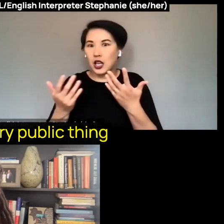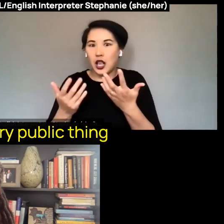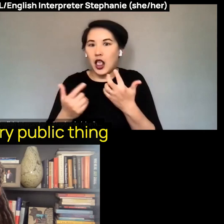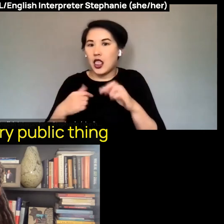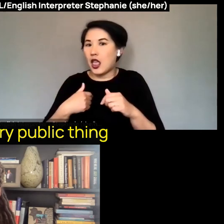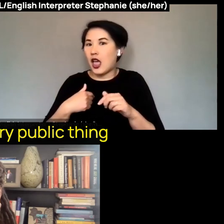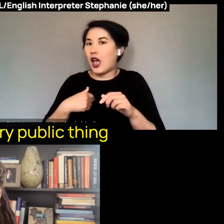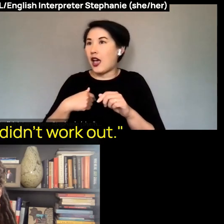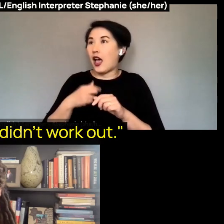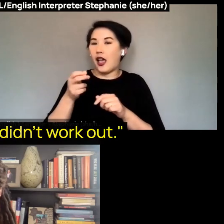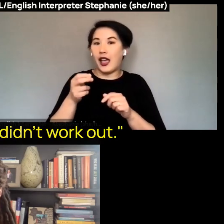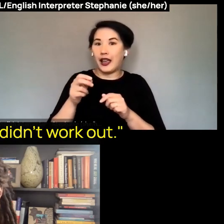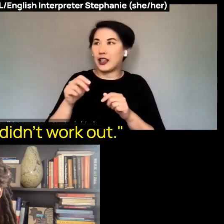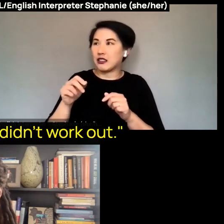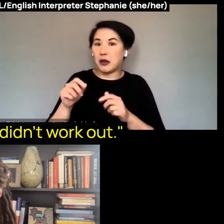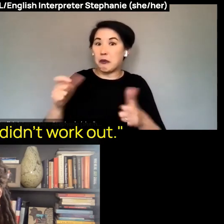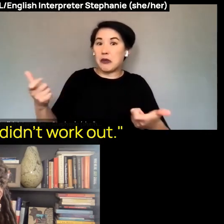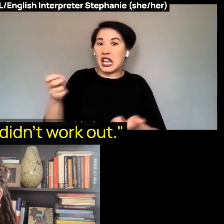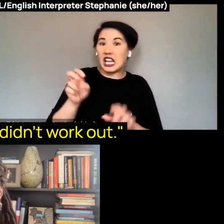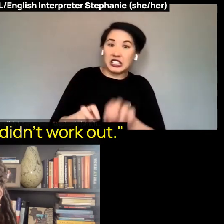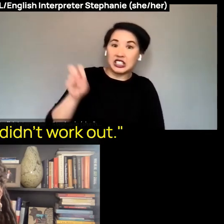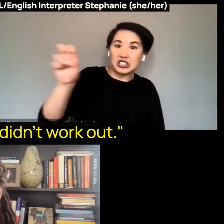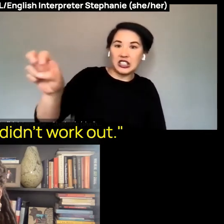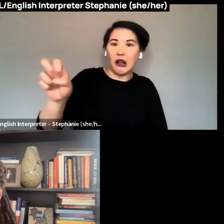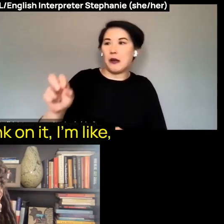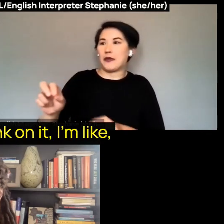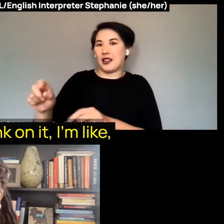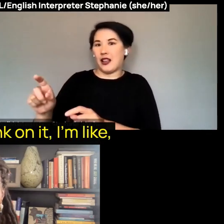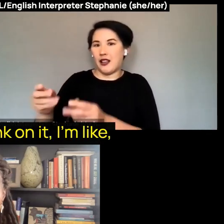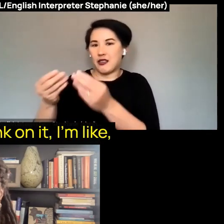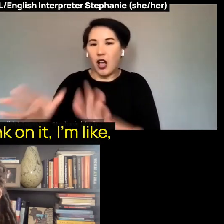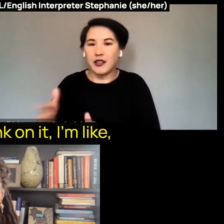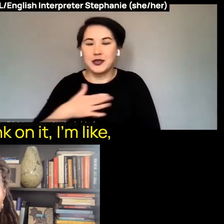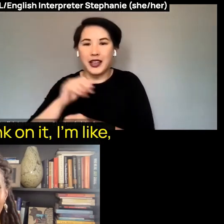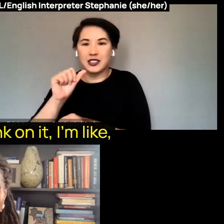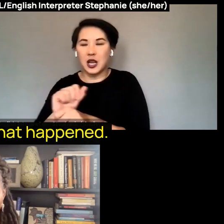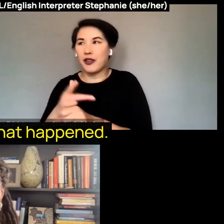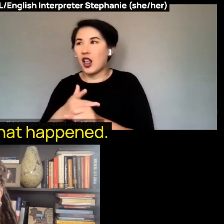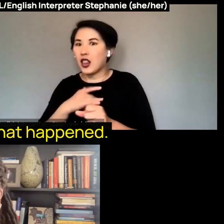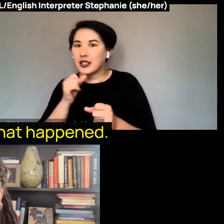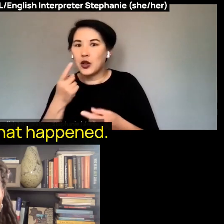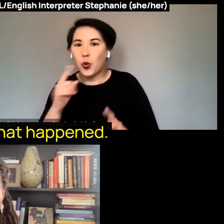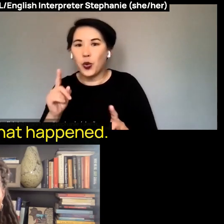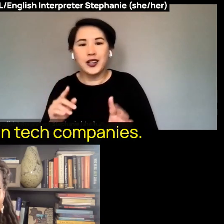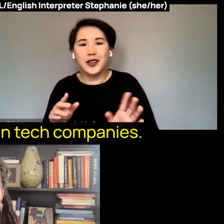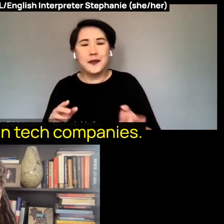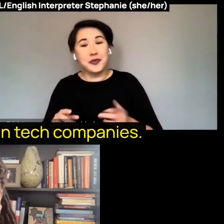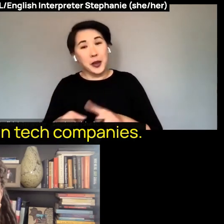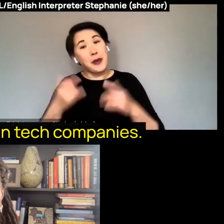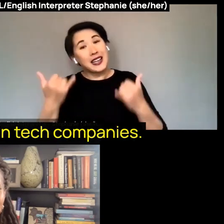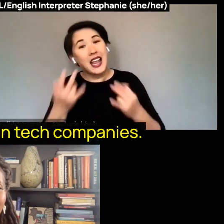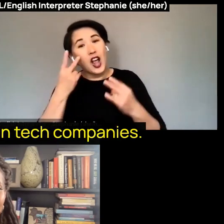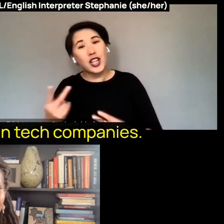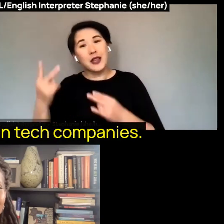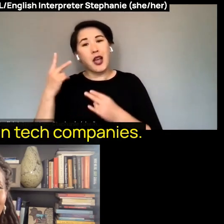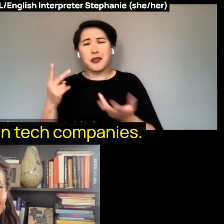very public thing. And here now it didn't work out. Now when I think on it, I'm like, it's just a thing that happened. It happens all the